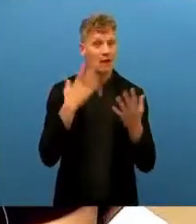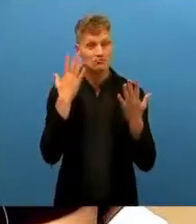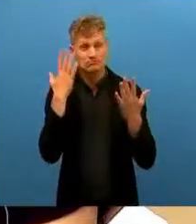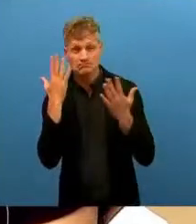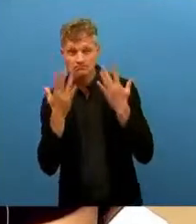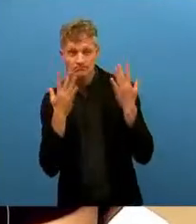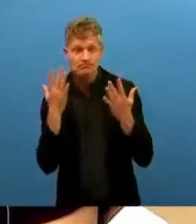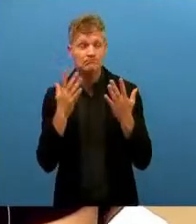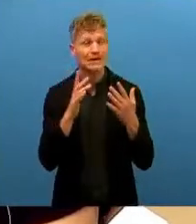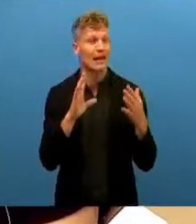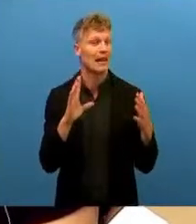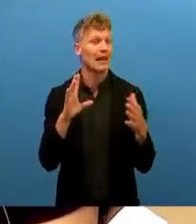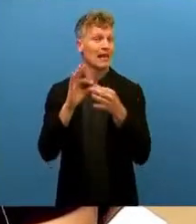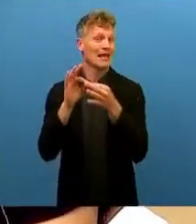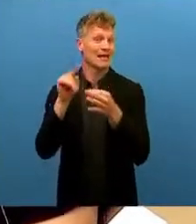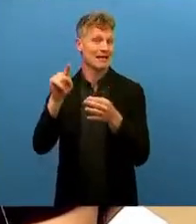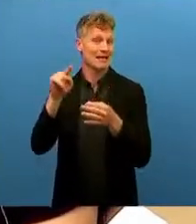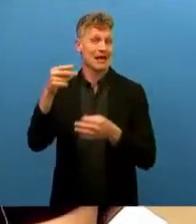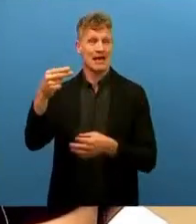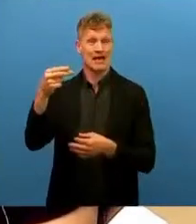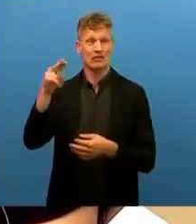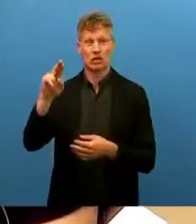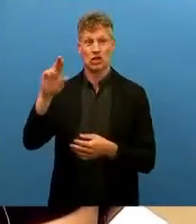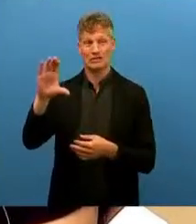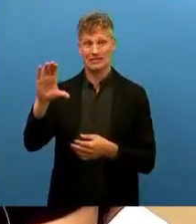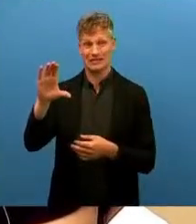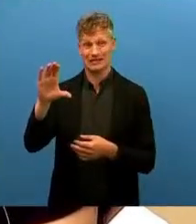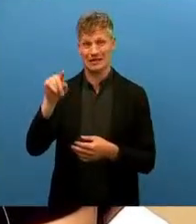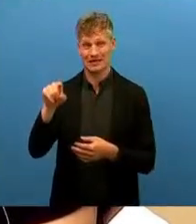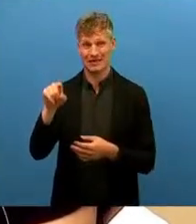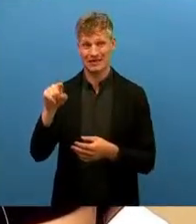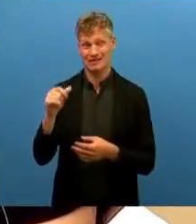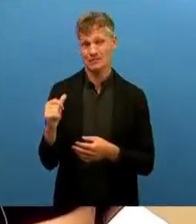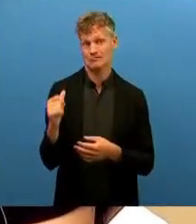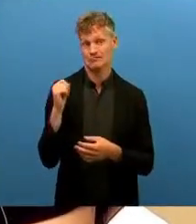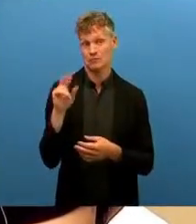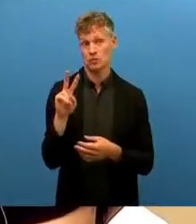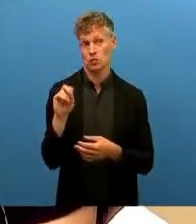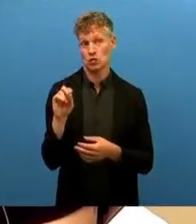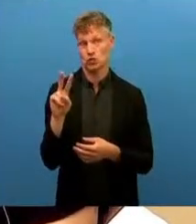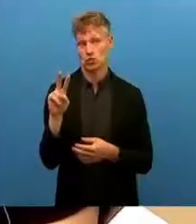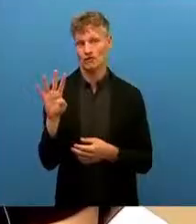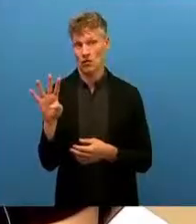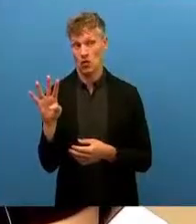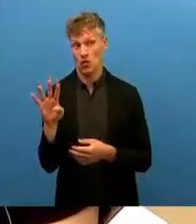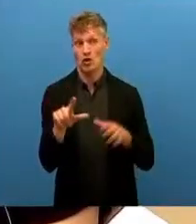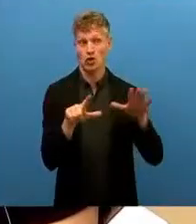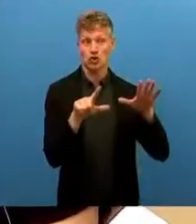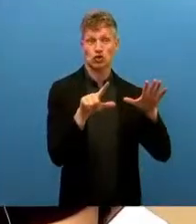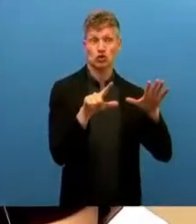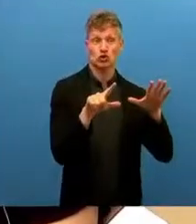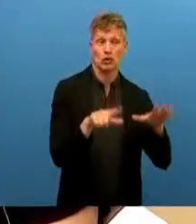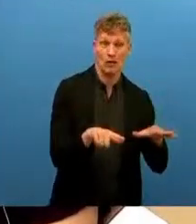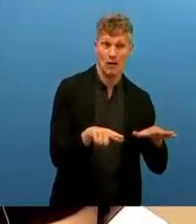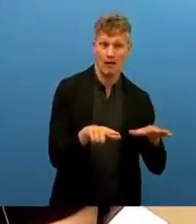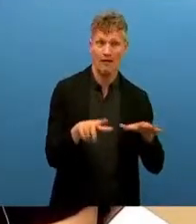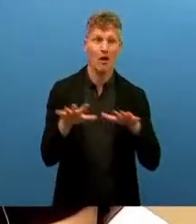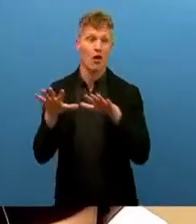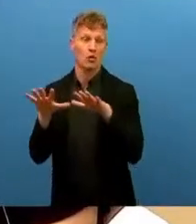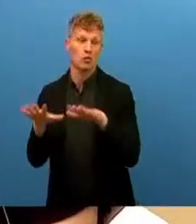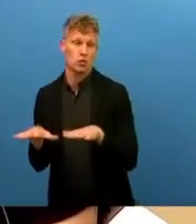Rights Council held in July and October 2024 on concrete ways to enhance